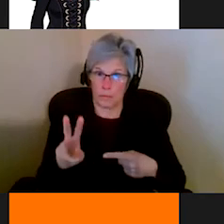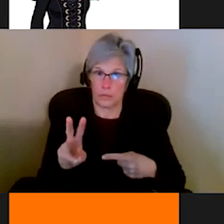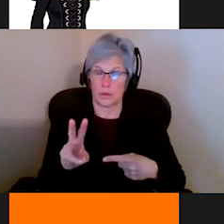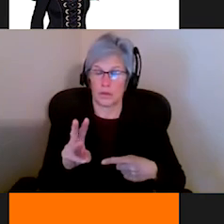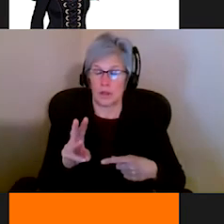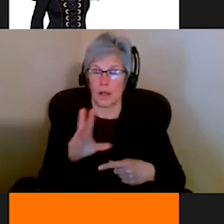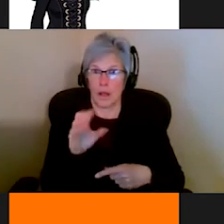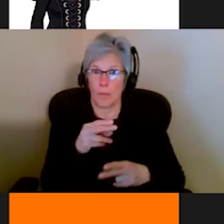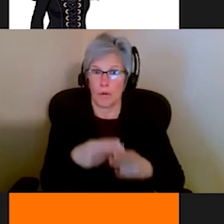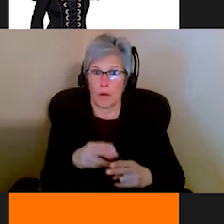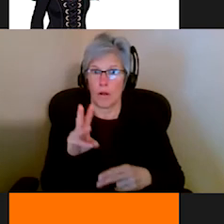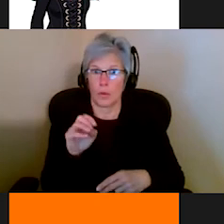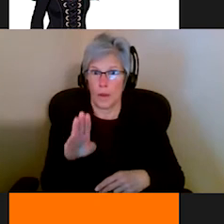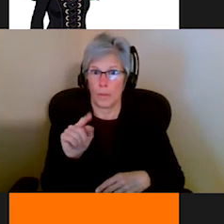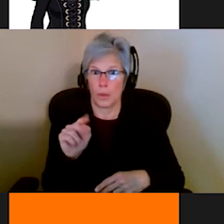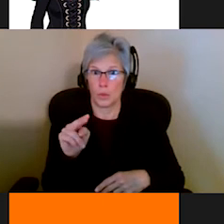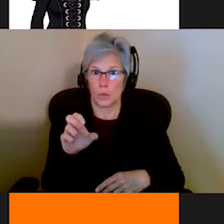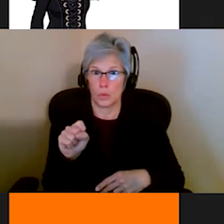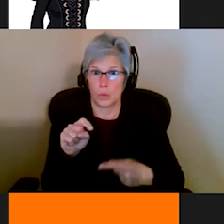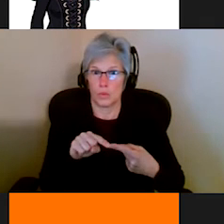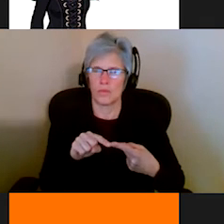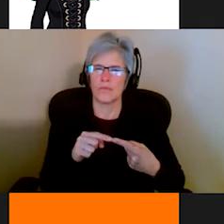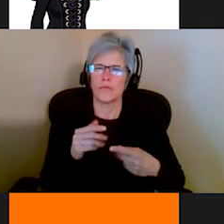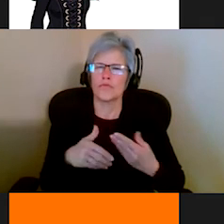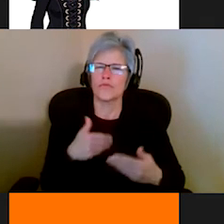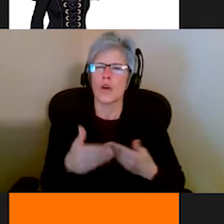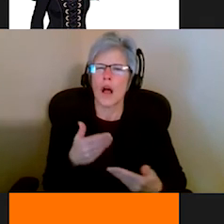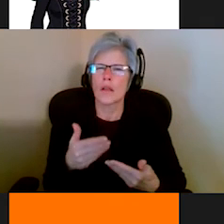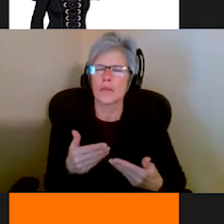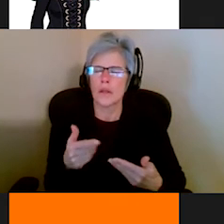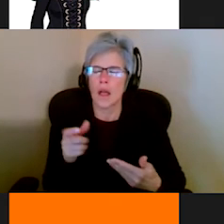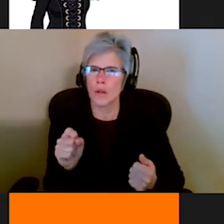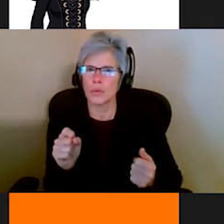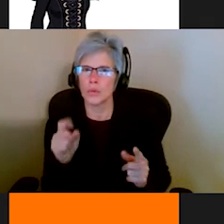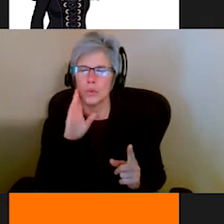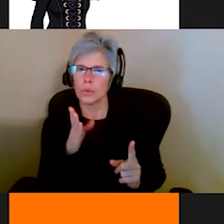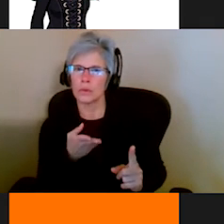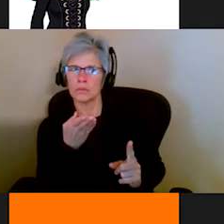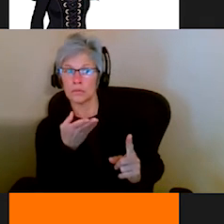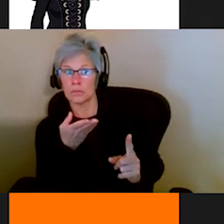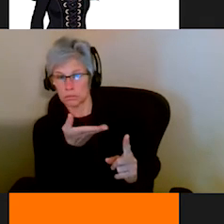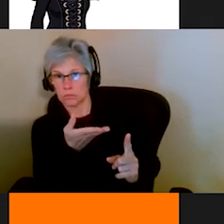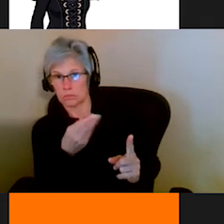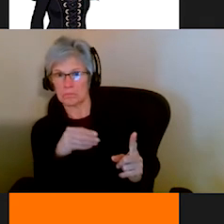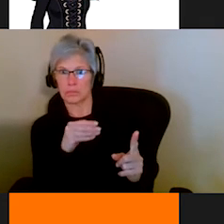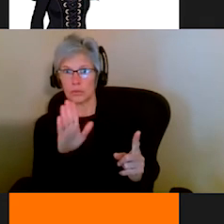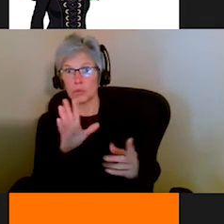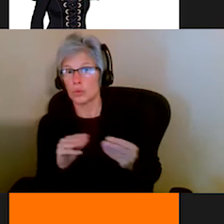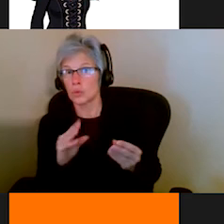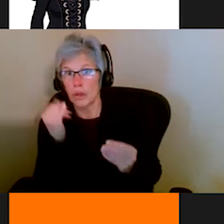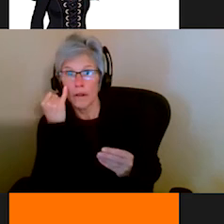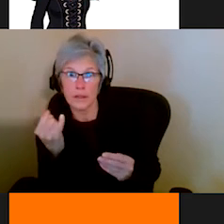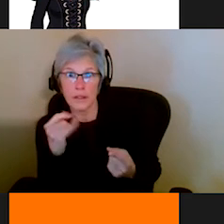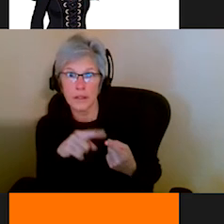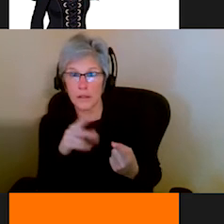Webtoons, and they have a process in which you can pitch to them your story ideas, and they will let